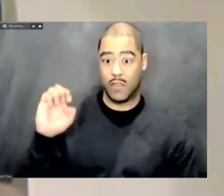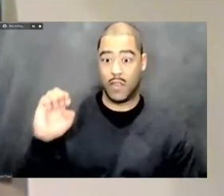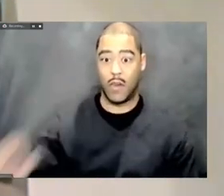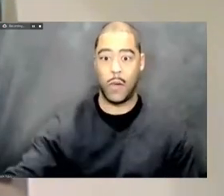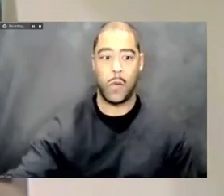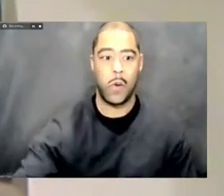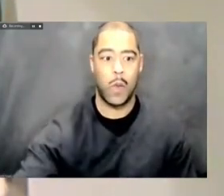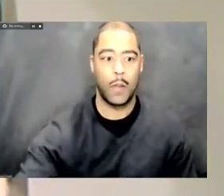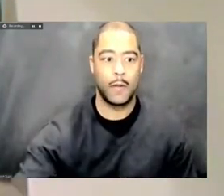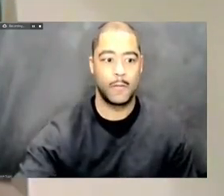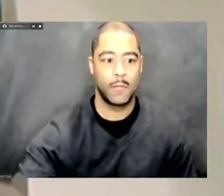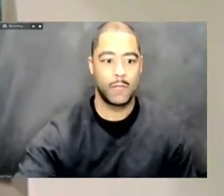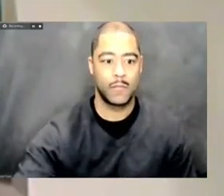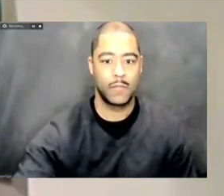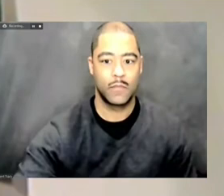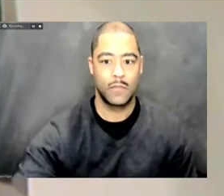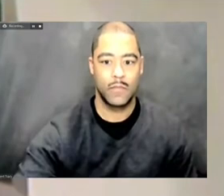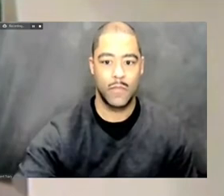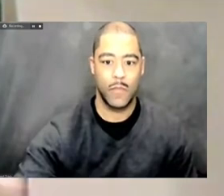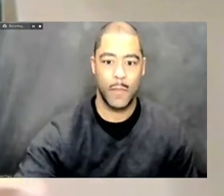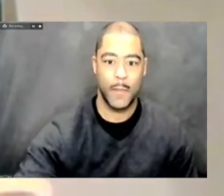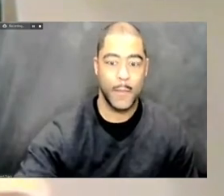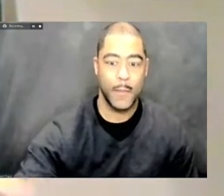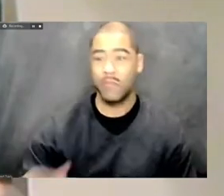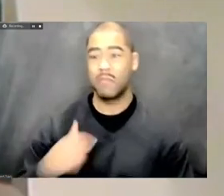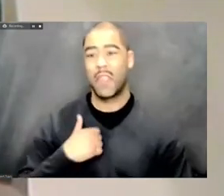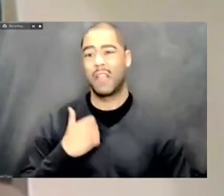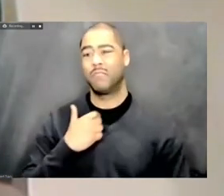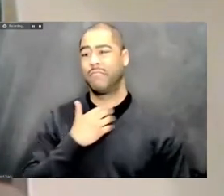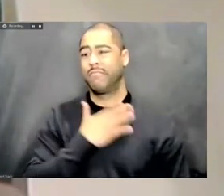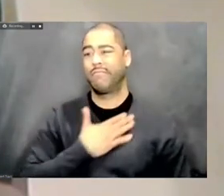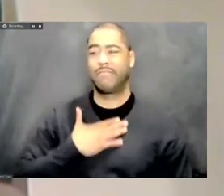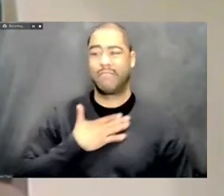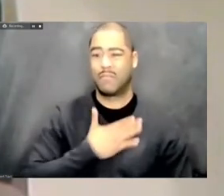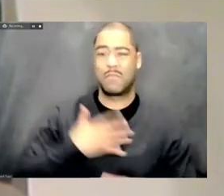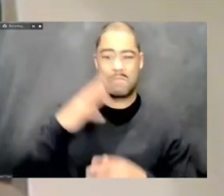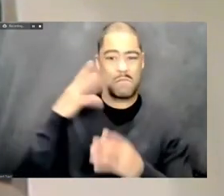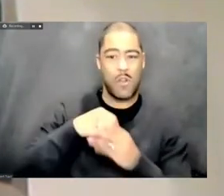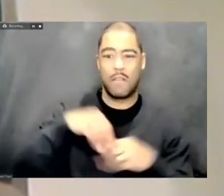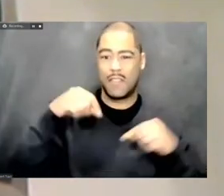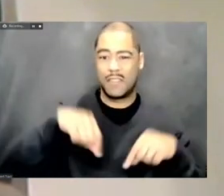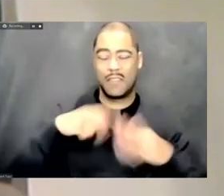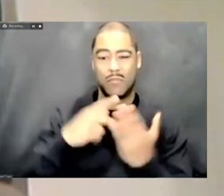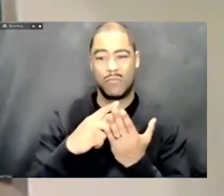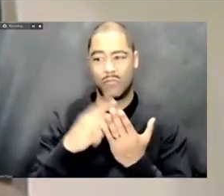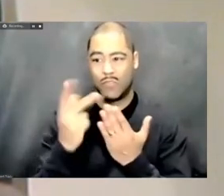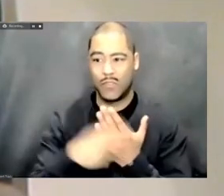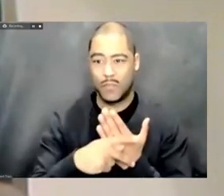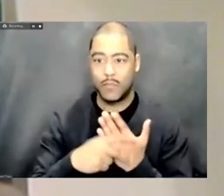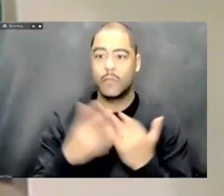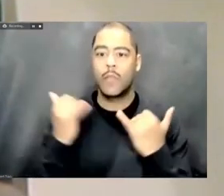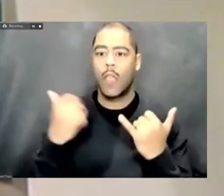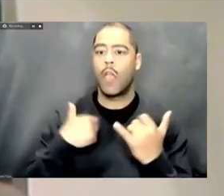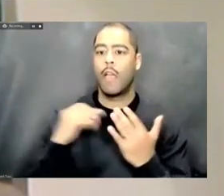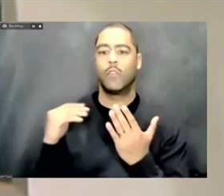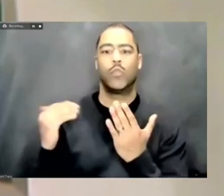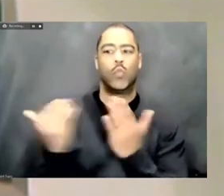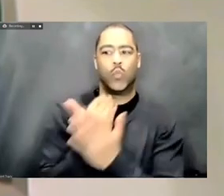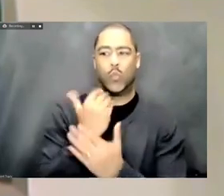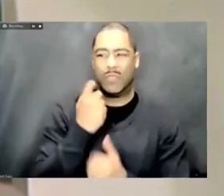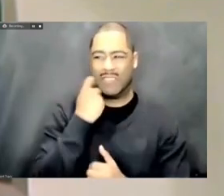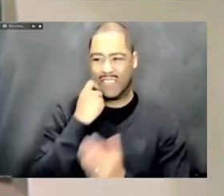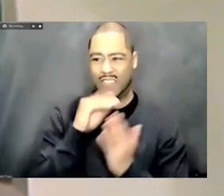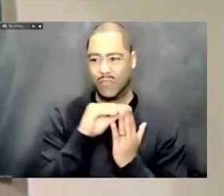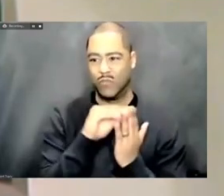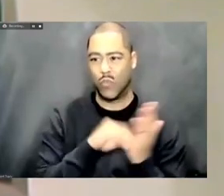Ah, man, it's been a pleasure being a part of this program. I'm going to share with y'all a new piece that I had wrote, and I